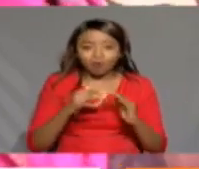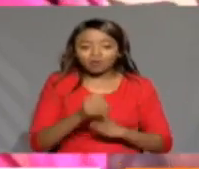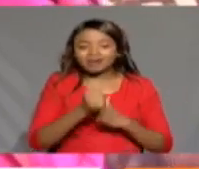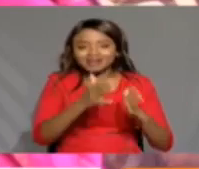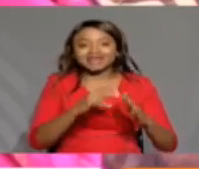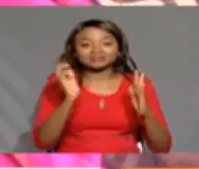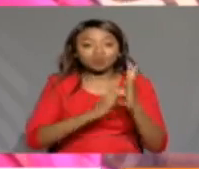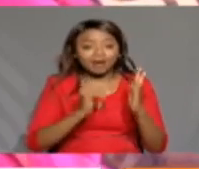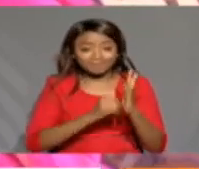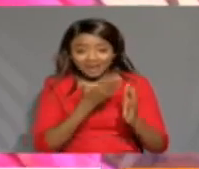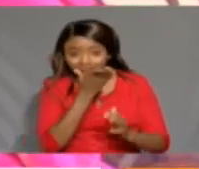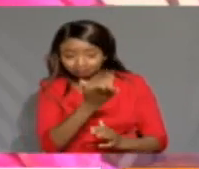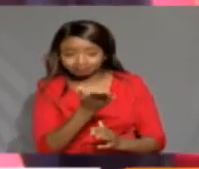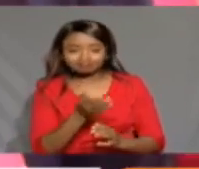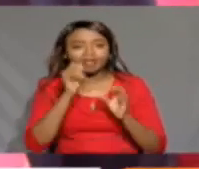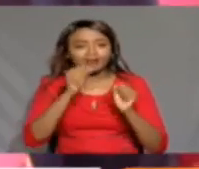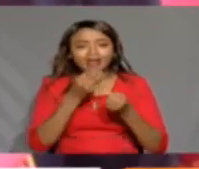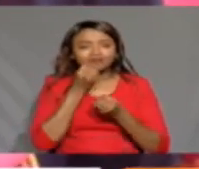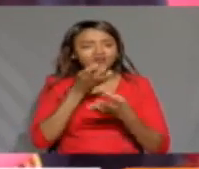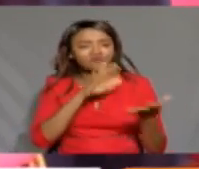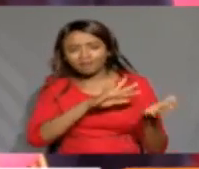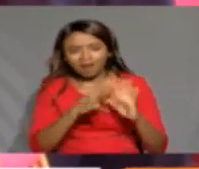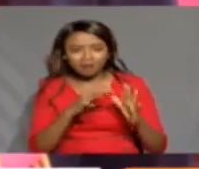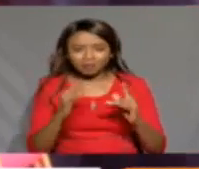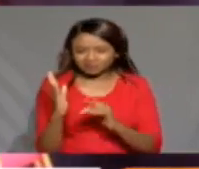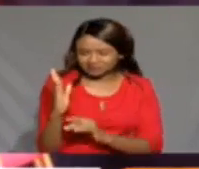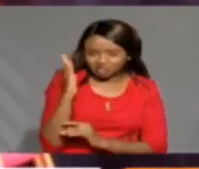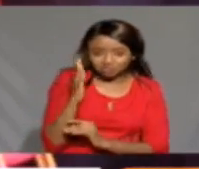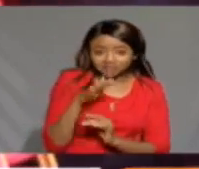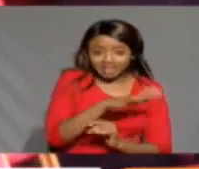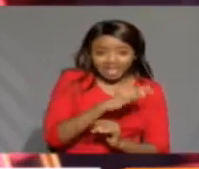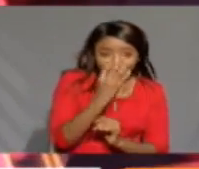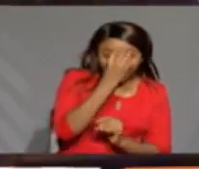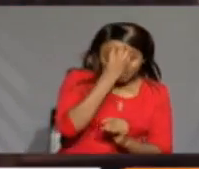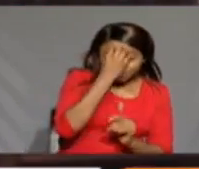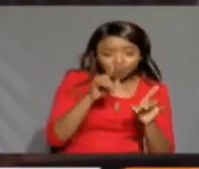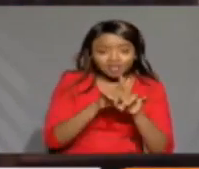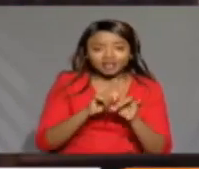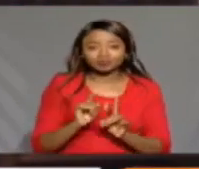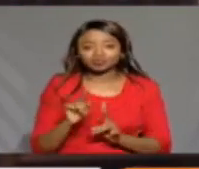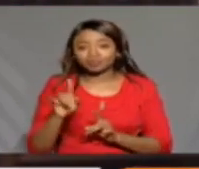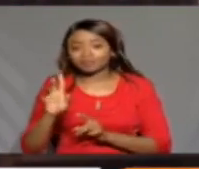vent over the wave of insecurity along the Kitui Tana River border.